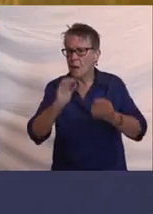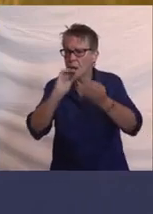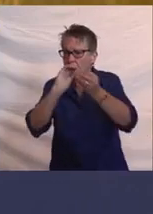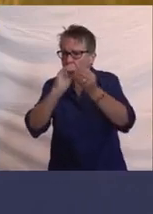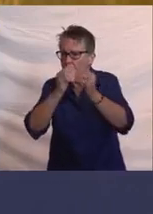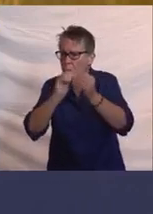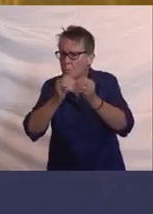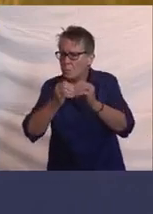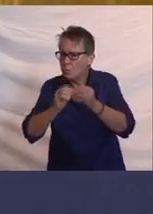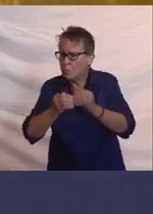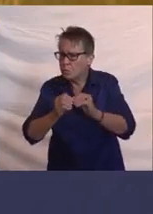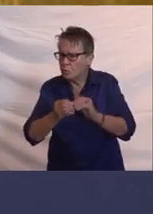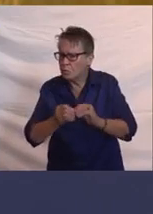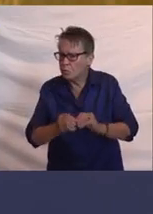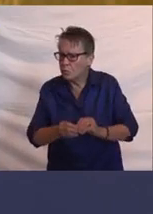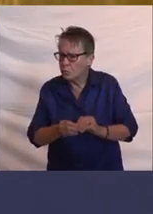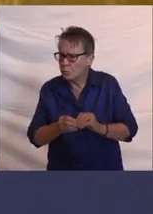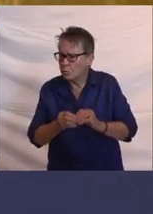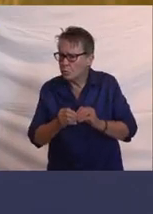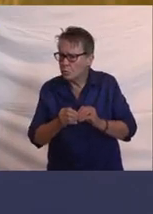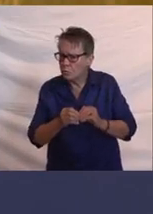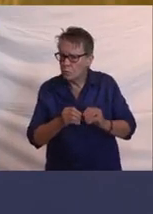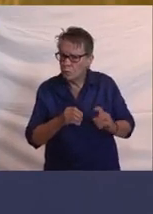terms of if it's 65 and up and...